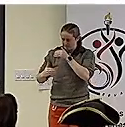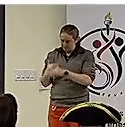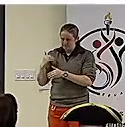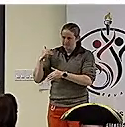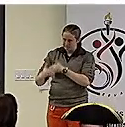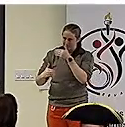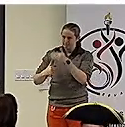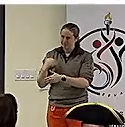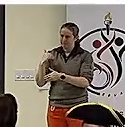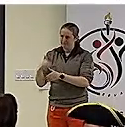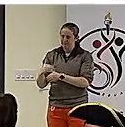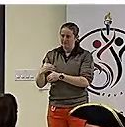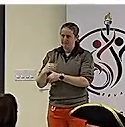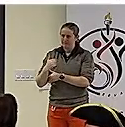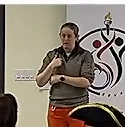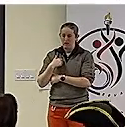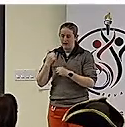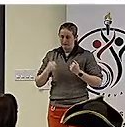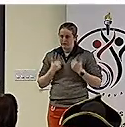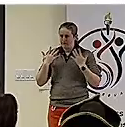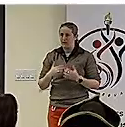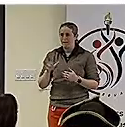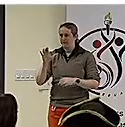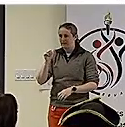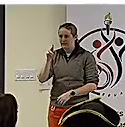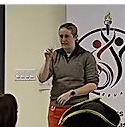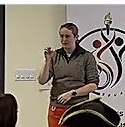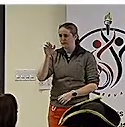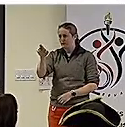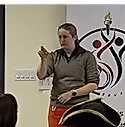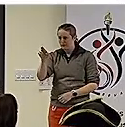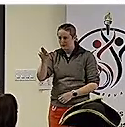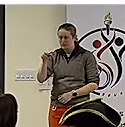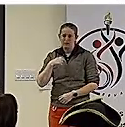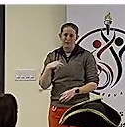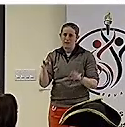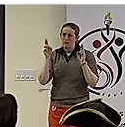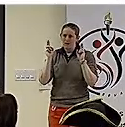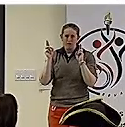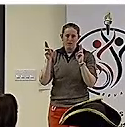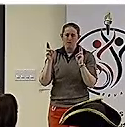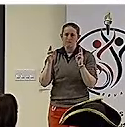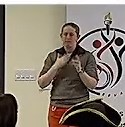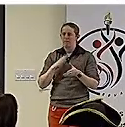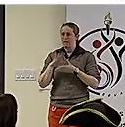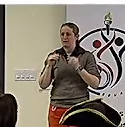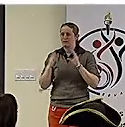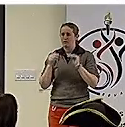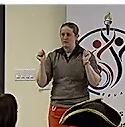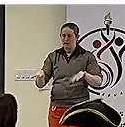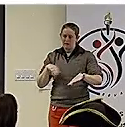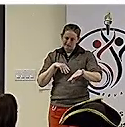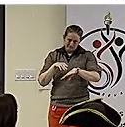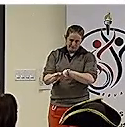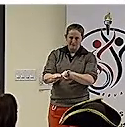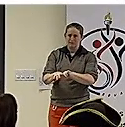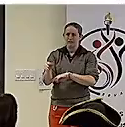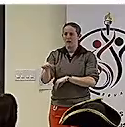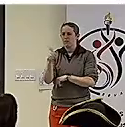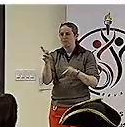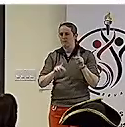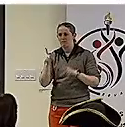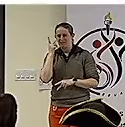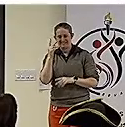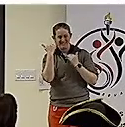beat the odds, for having survived cancer. I hope that by sharing my story, I can inspire others to see beyond limitations,